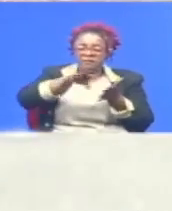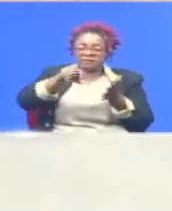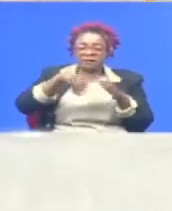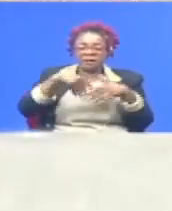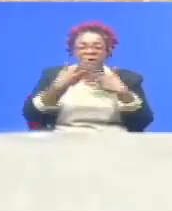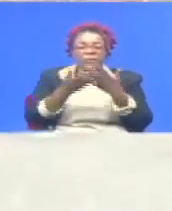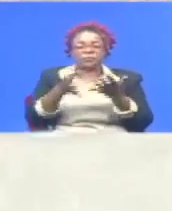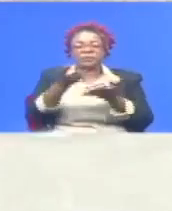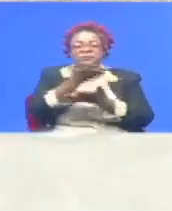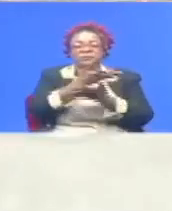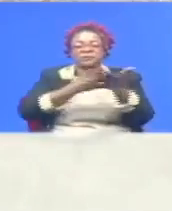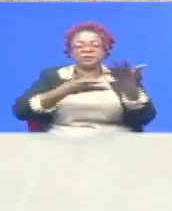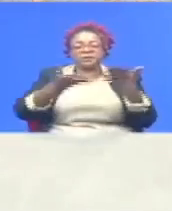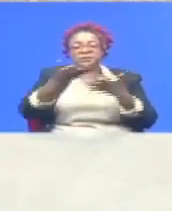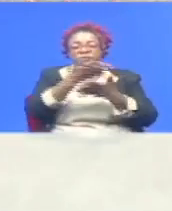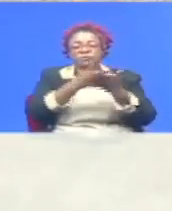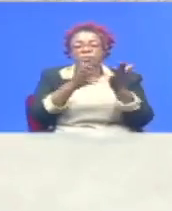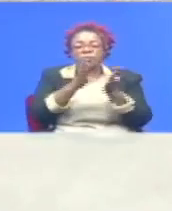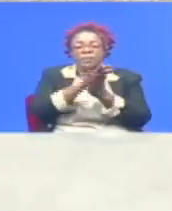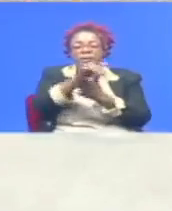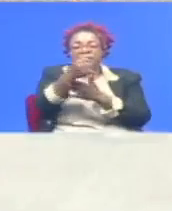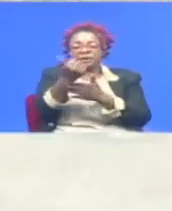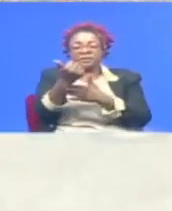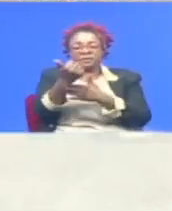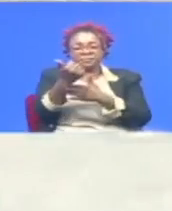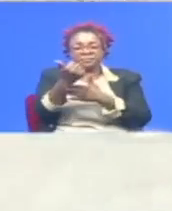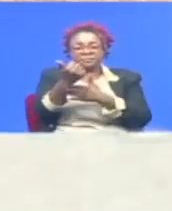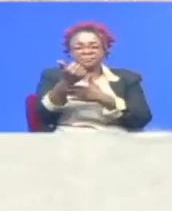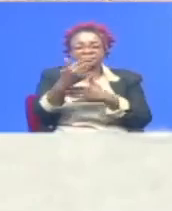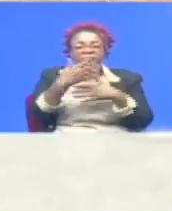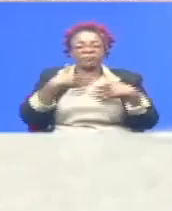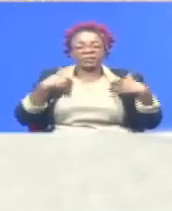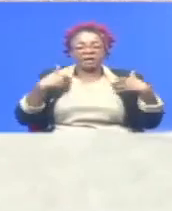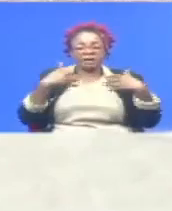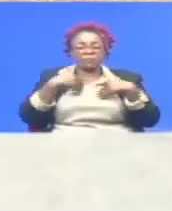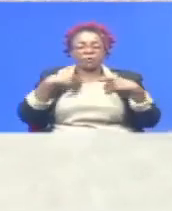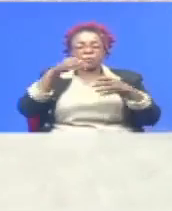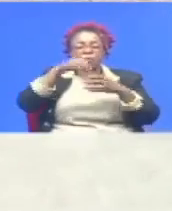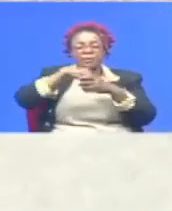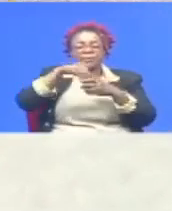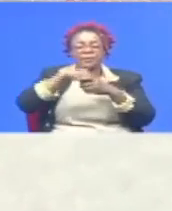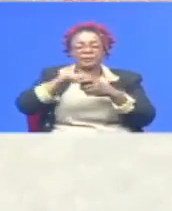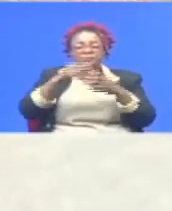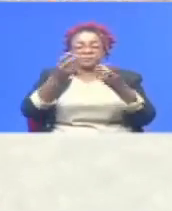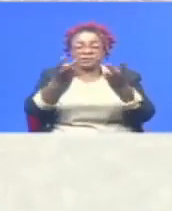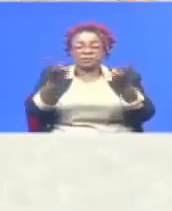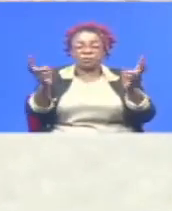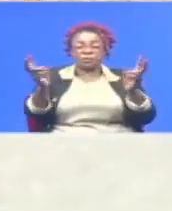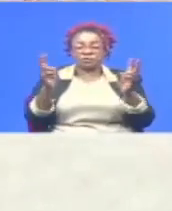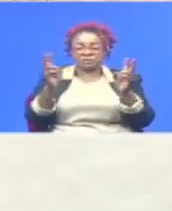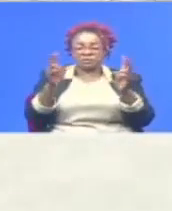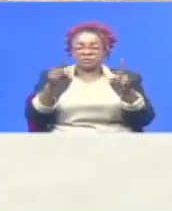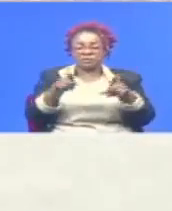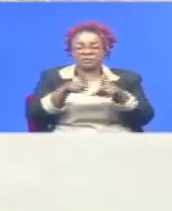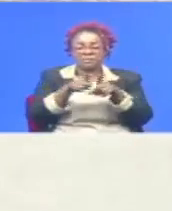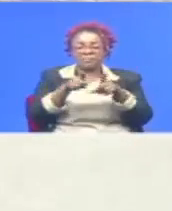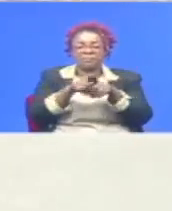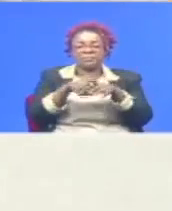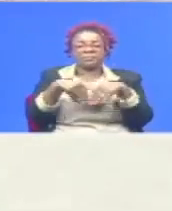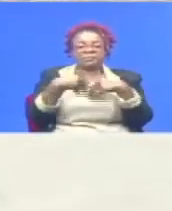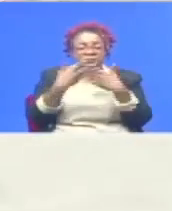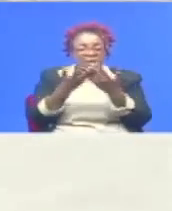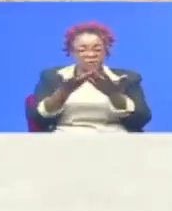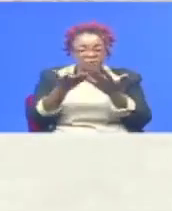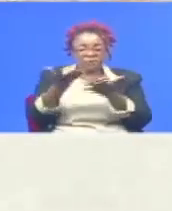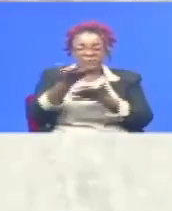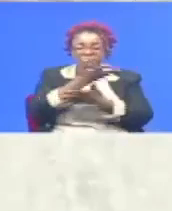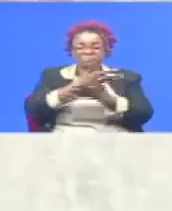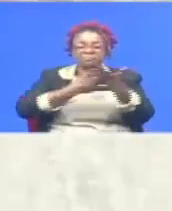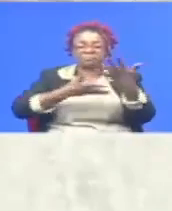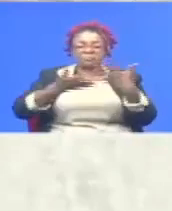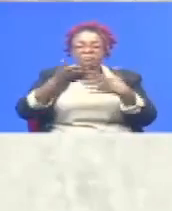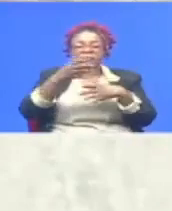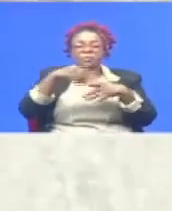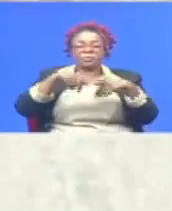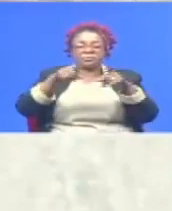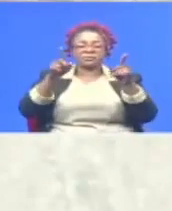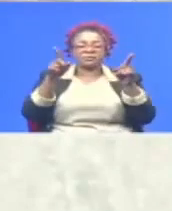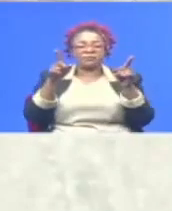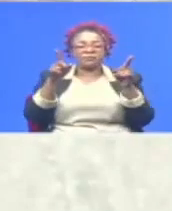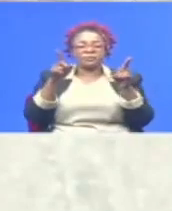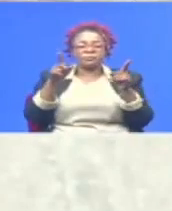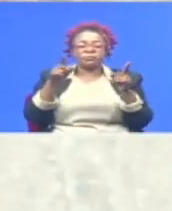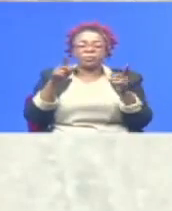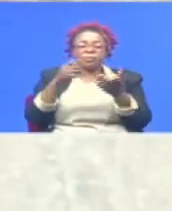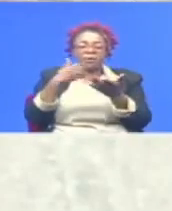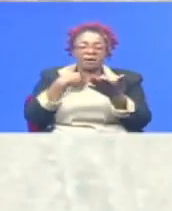with other species that are within the enclosures, and how also they interact among themselves. Do collect